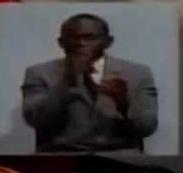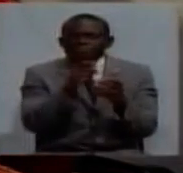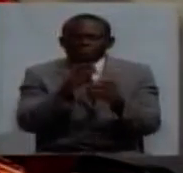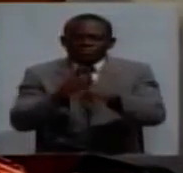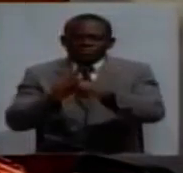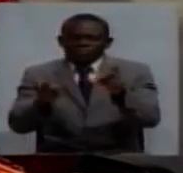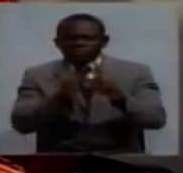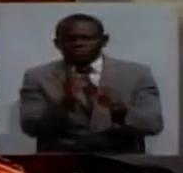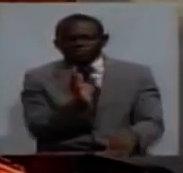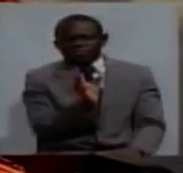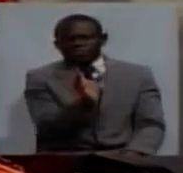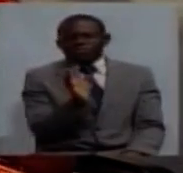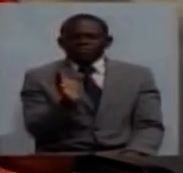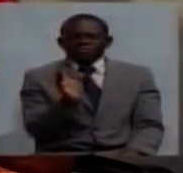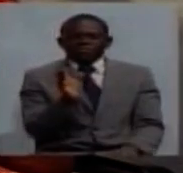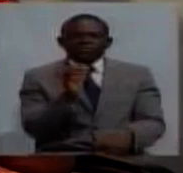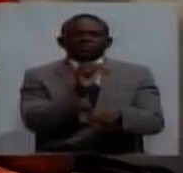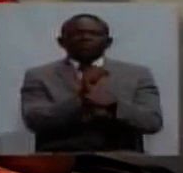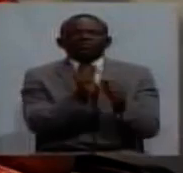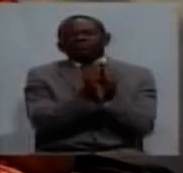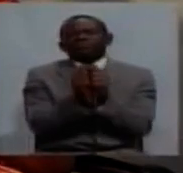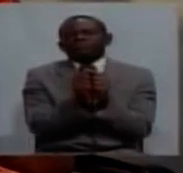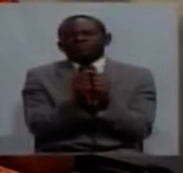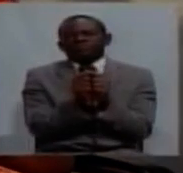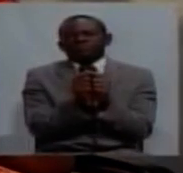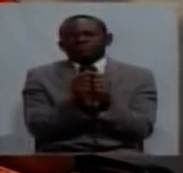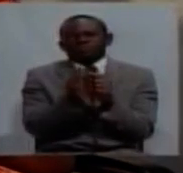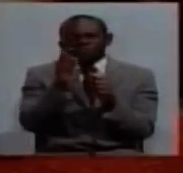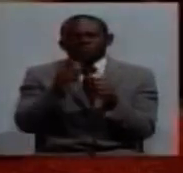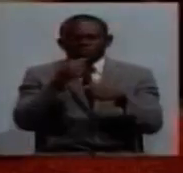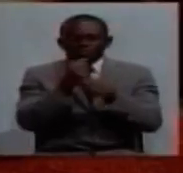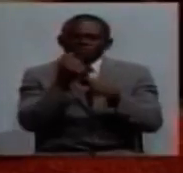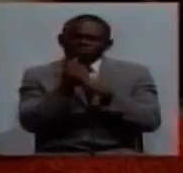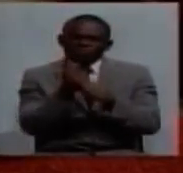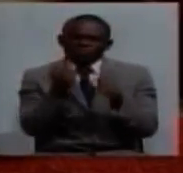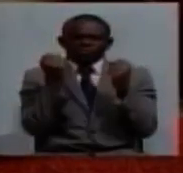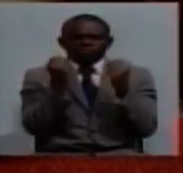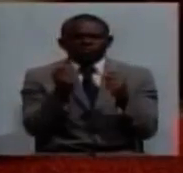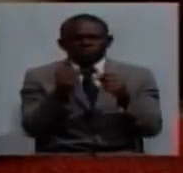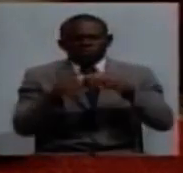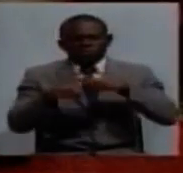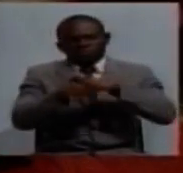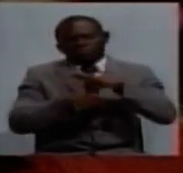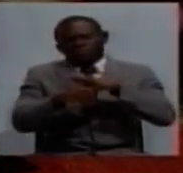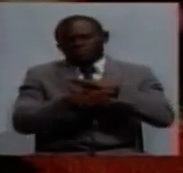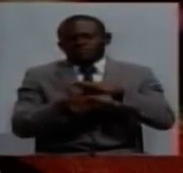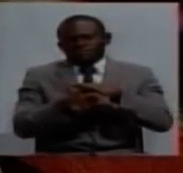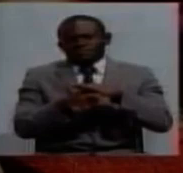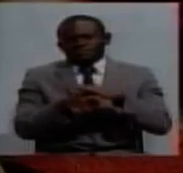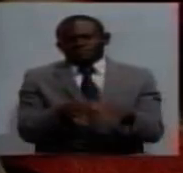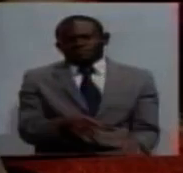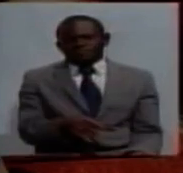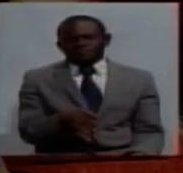I think the putting up of the structure is quicker, and it's firm. So even if people are in a hurry, I think we